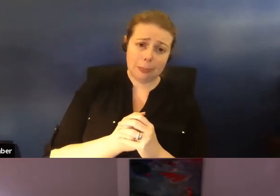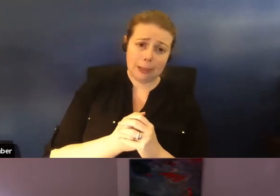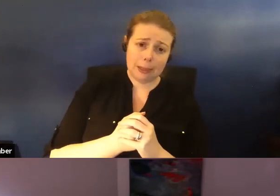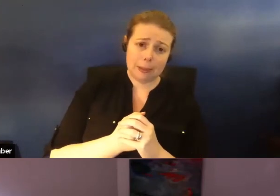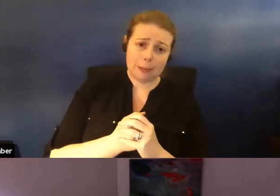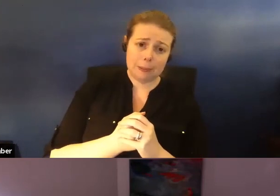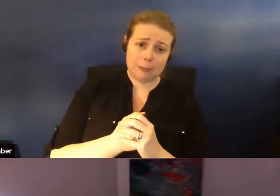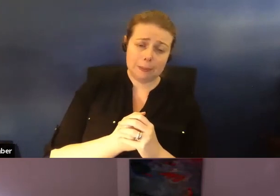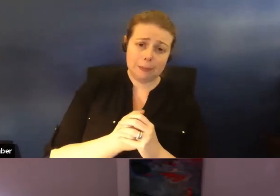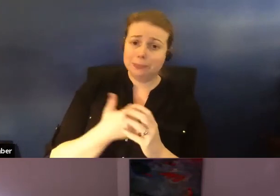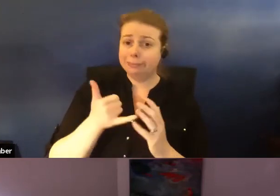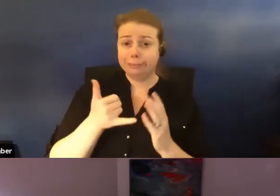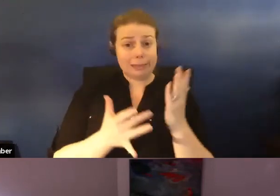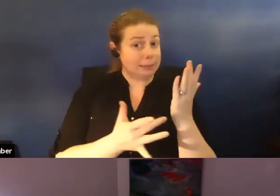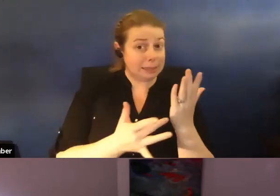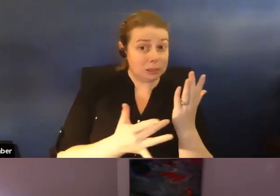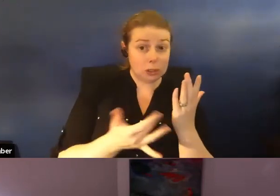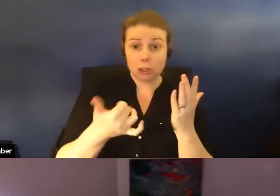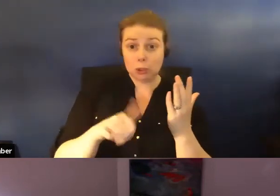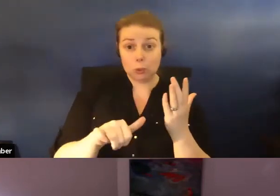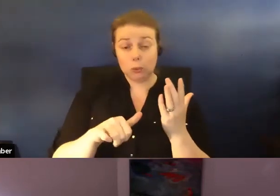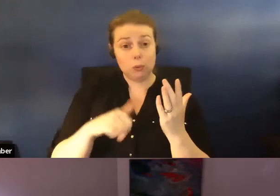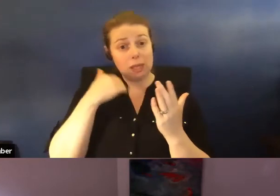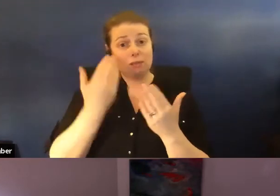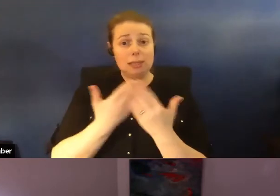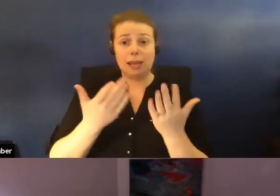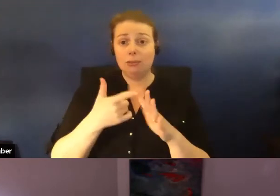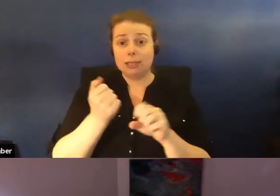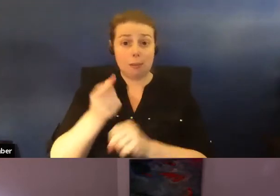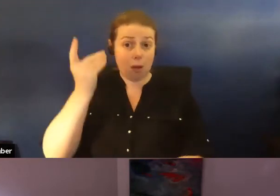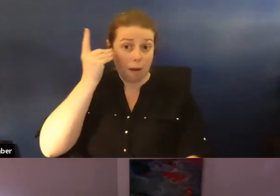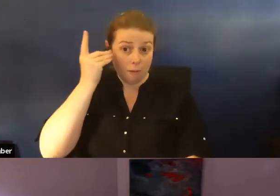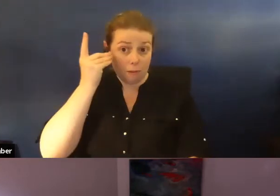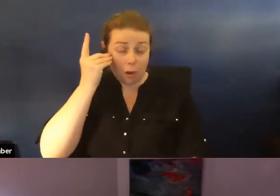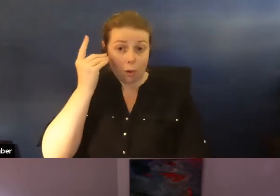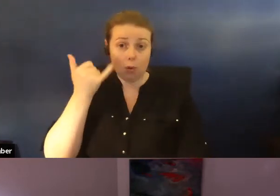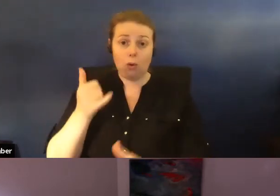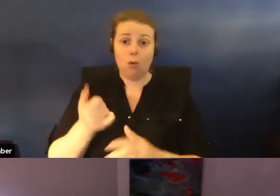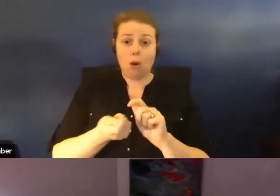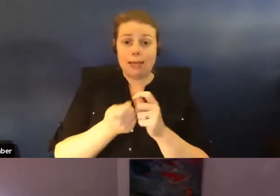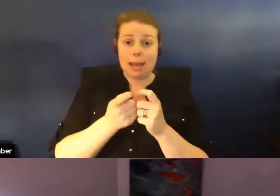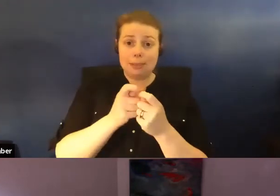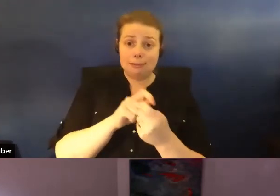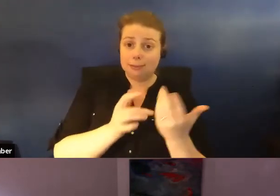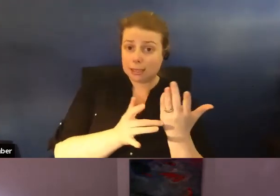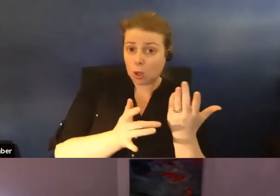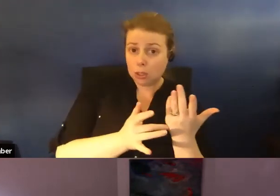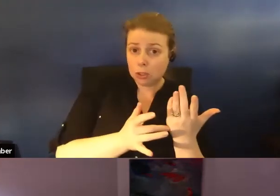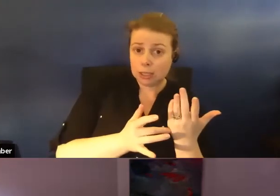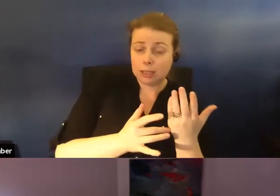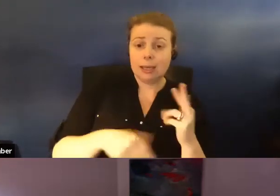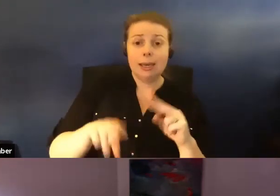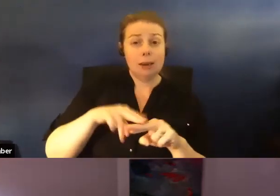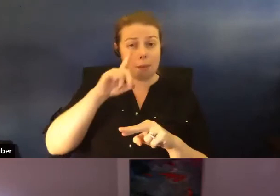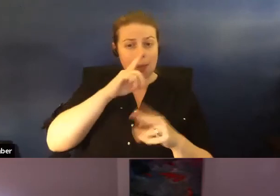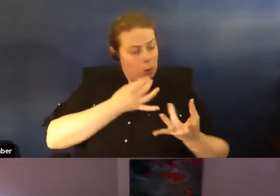through pieces of technology that we use every day, like the iPhone, to adaptive technology. So, you know, I think if people are prepared